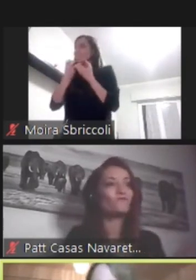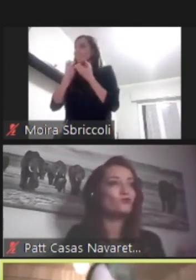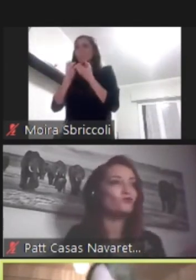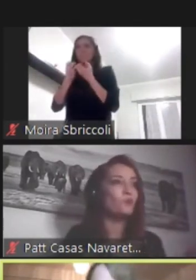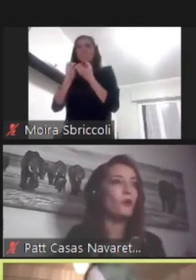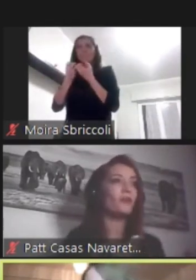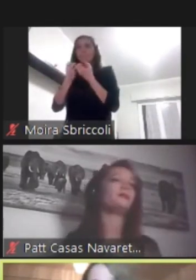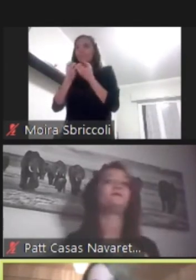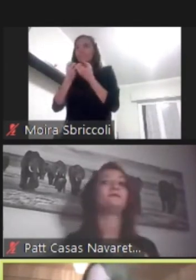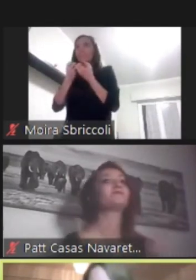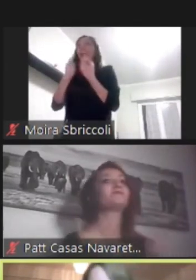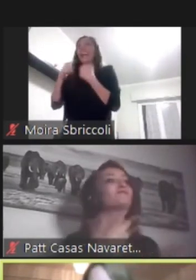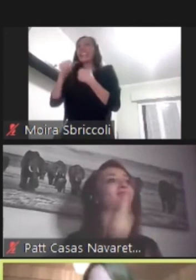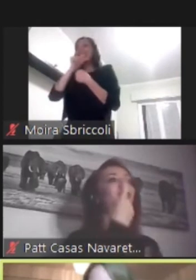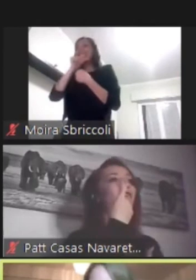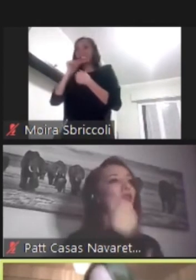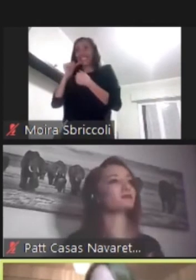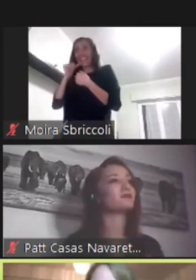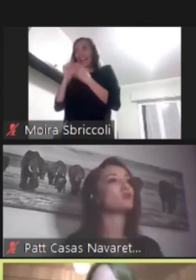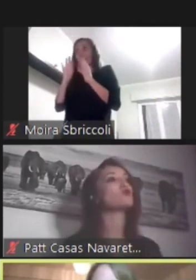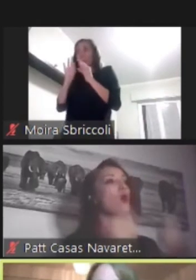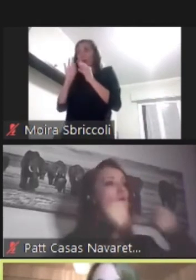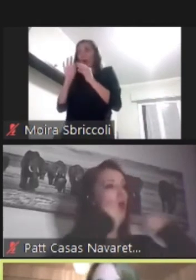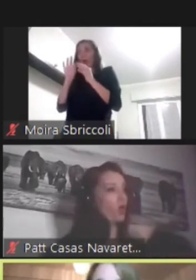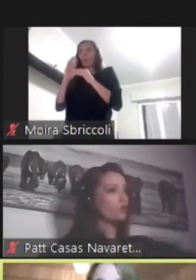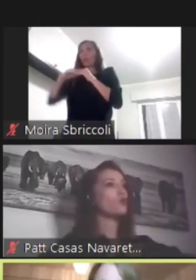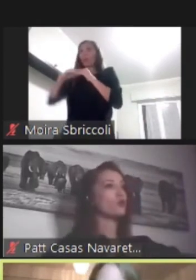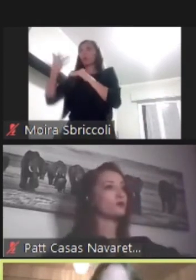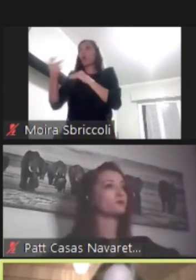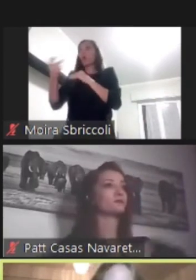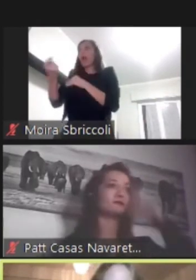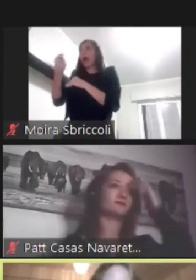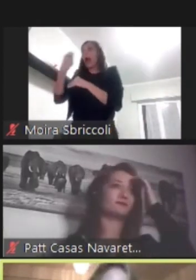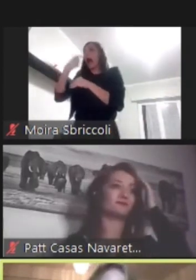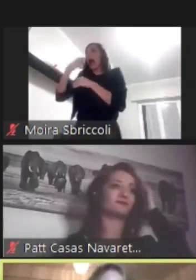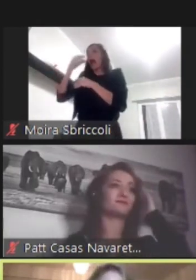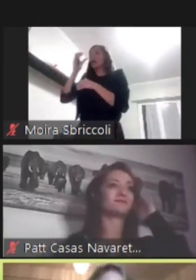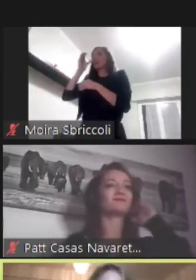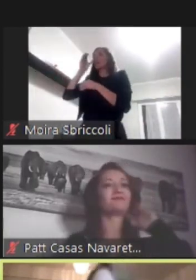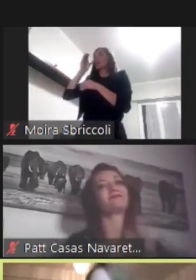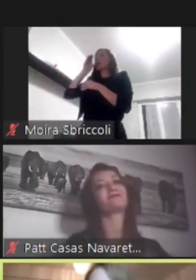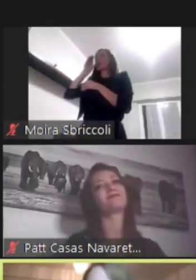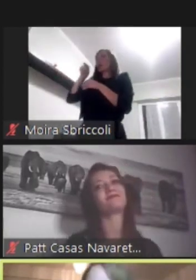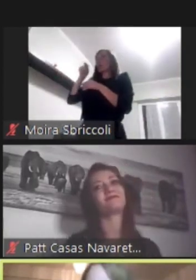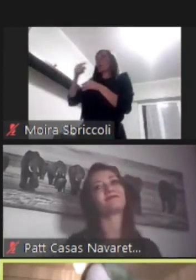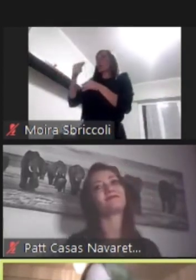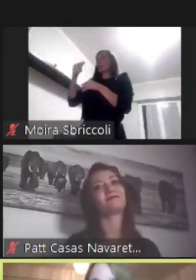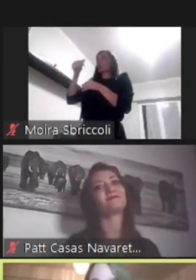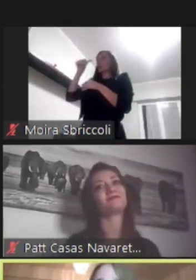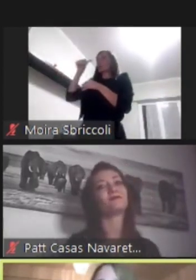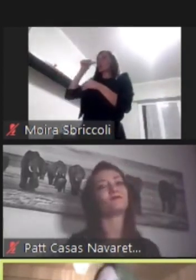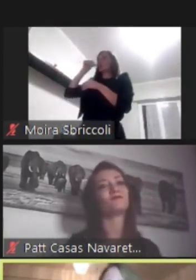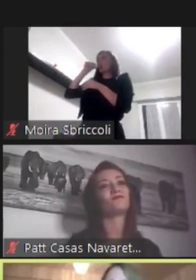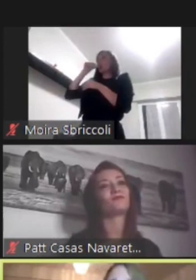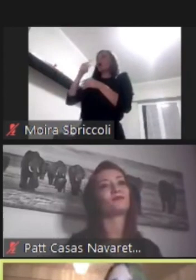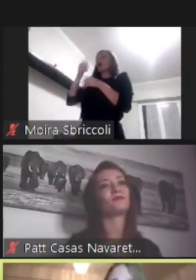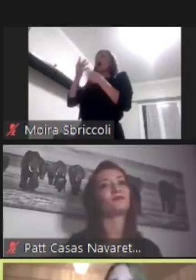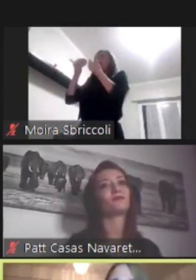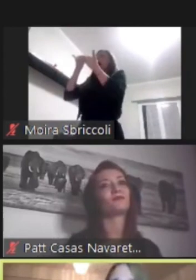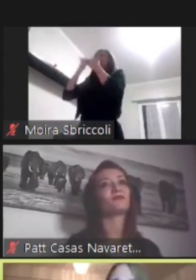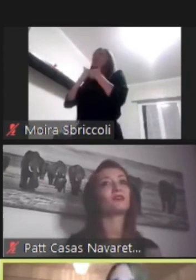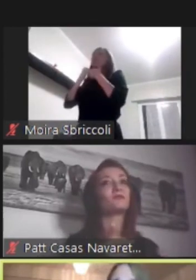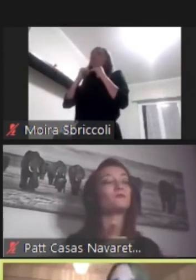the healthy skin overall. Now, can I just say, for me, if